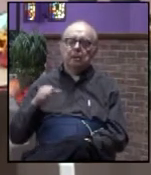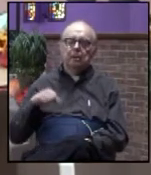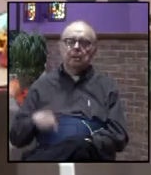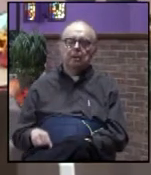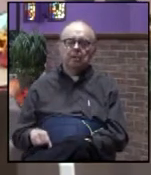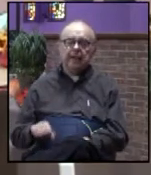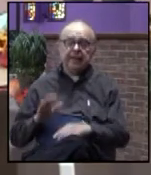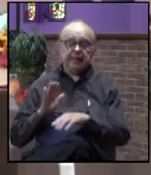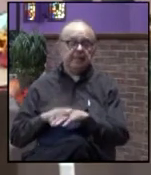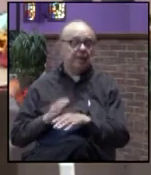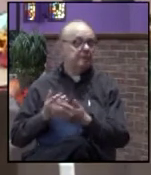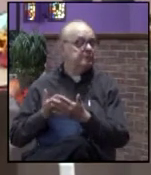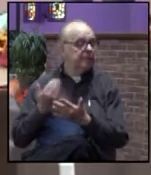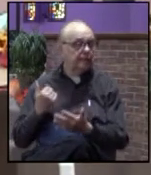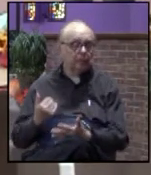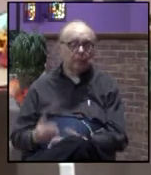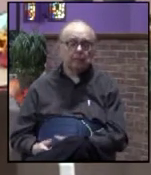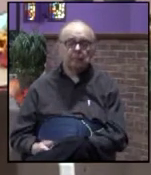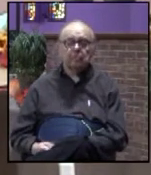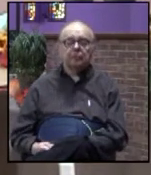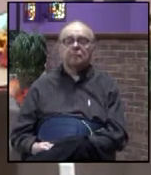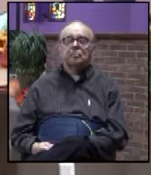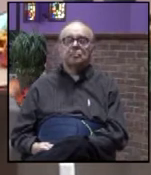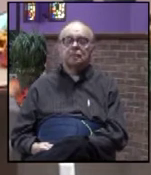than ever before.